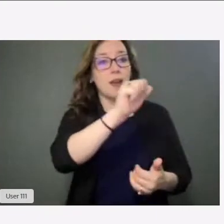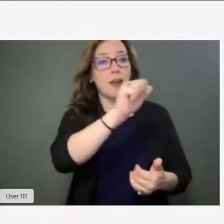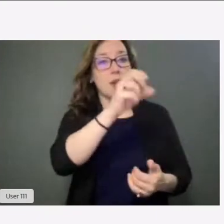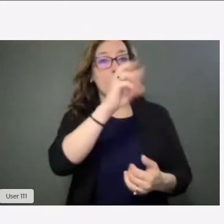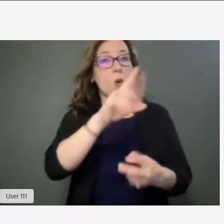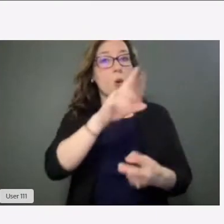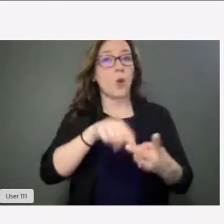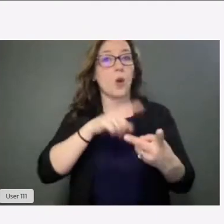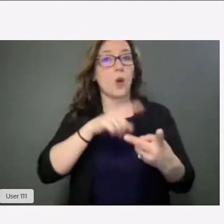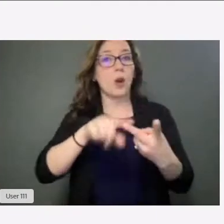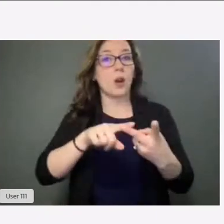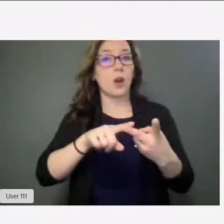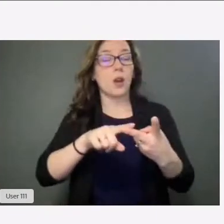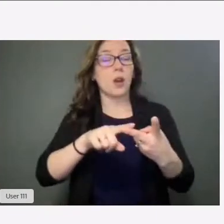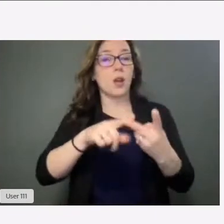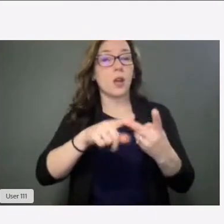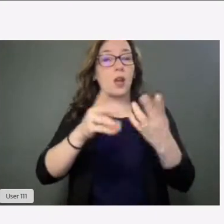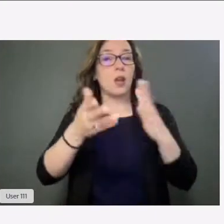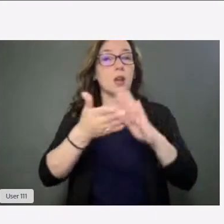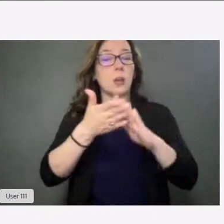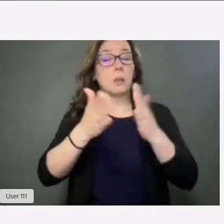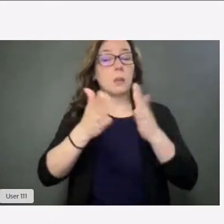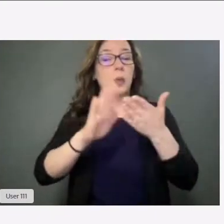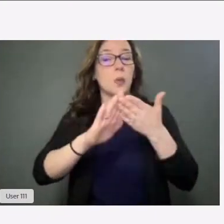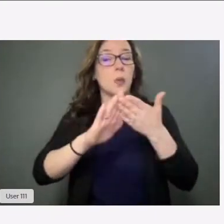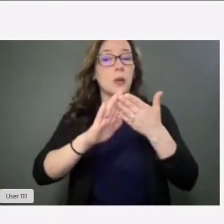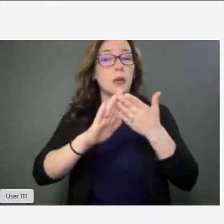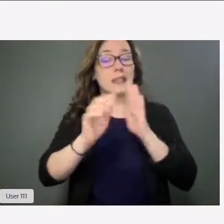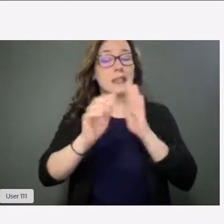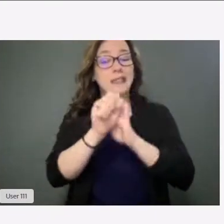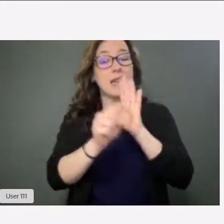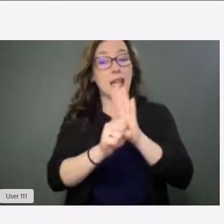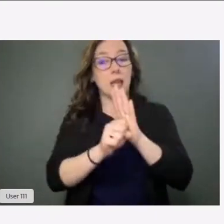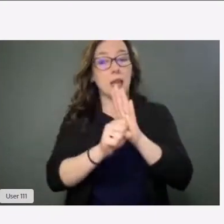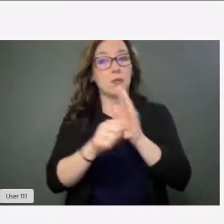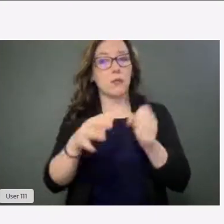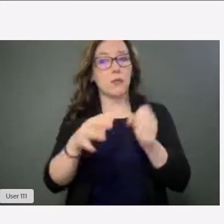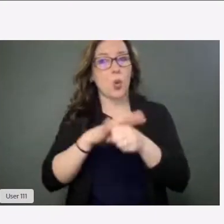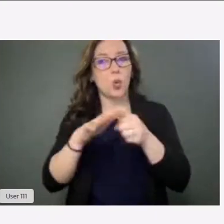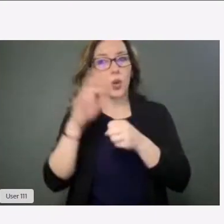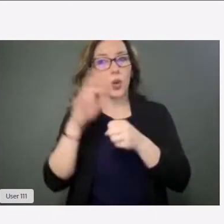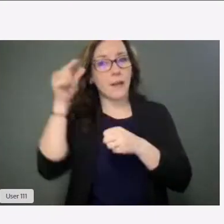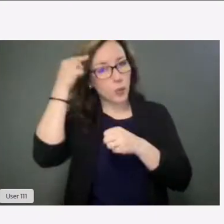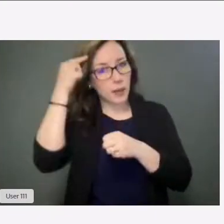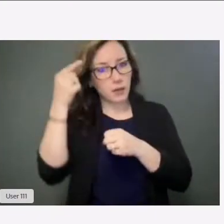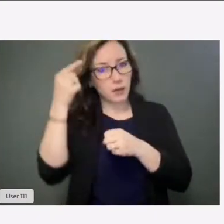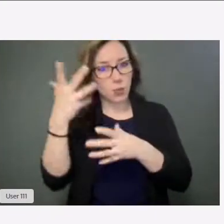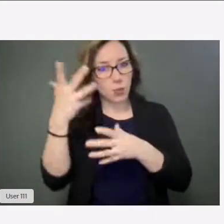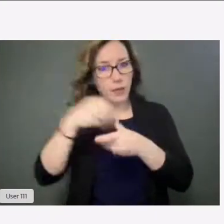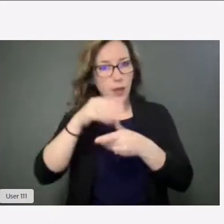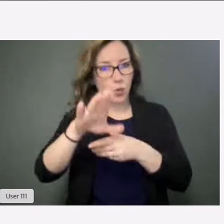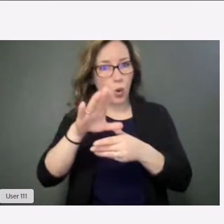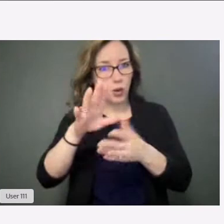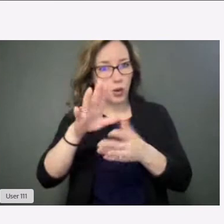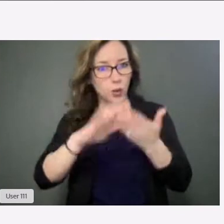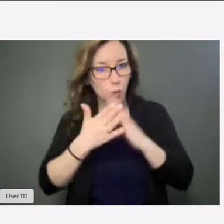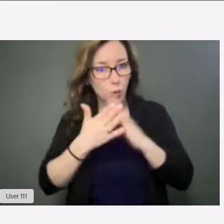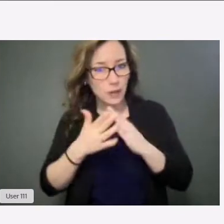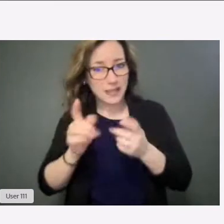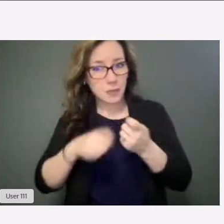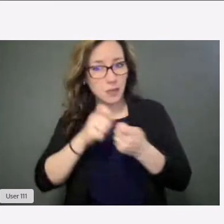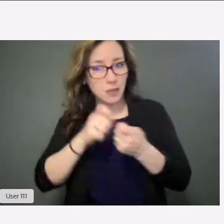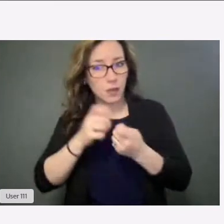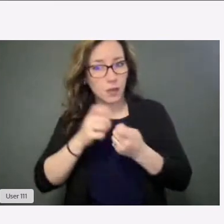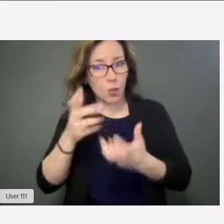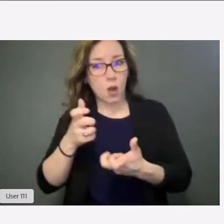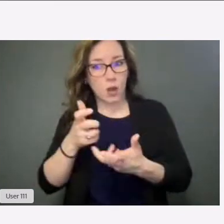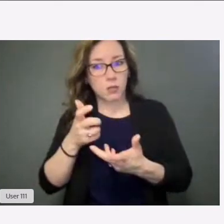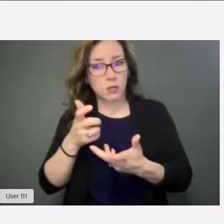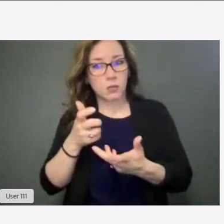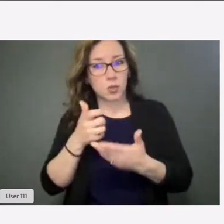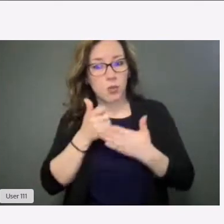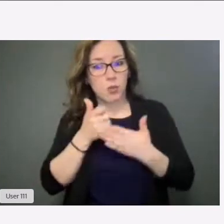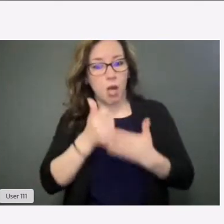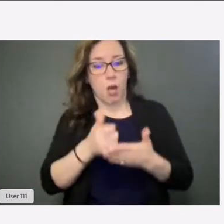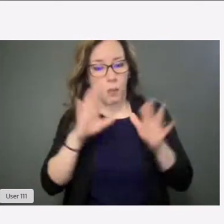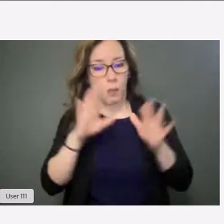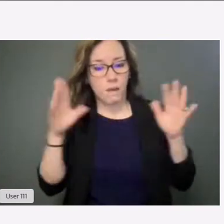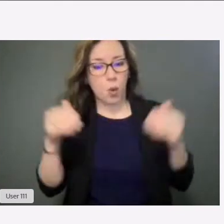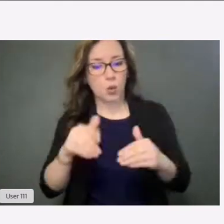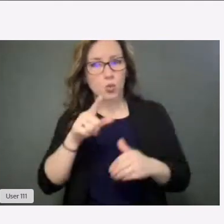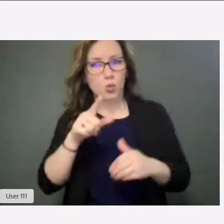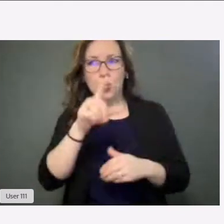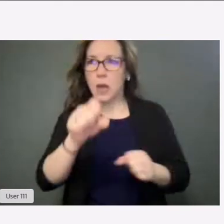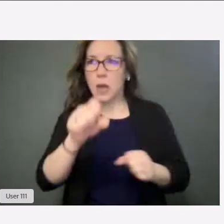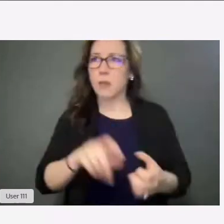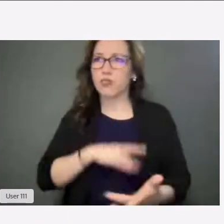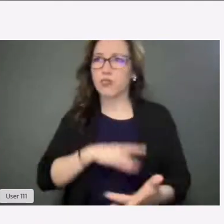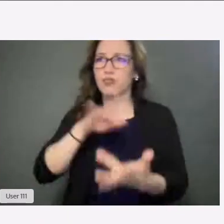a community, you know, state, local unit of government in your community that you specifically want to help focus on, you could also reach out to them